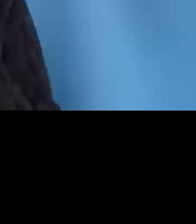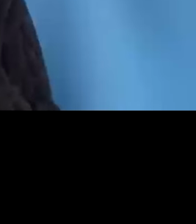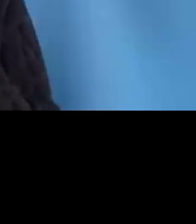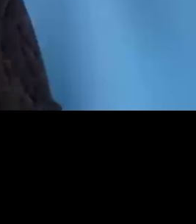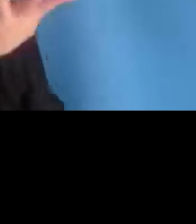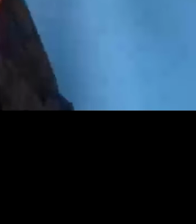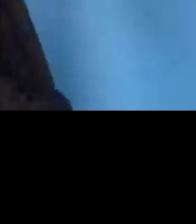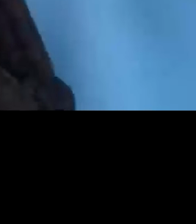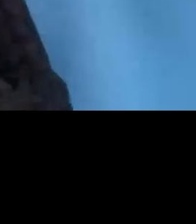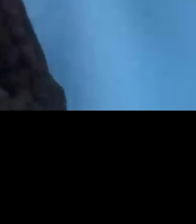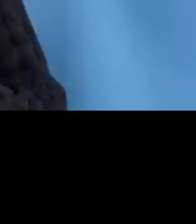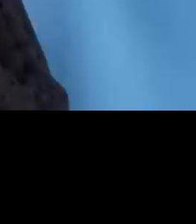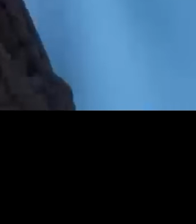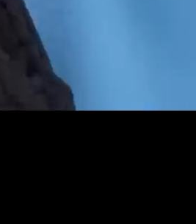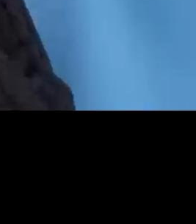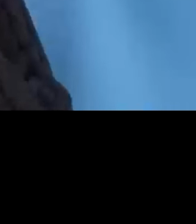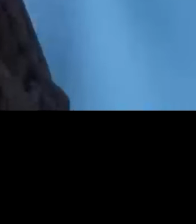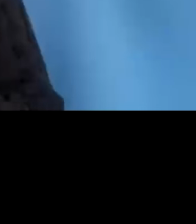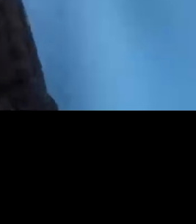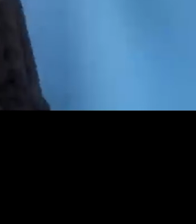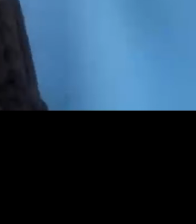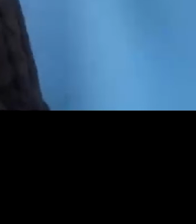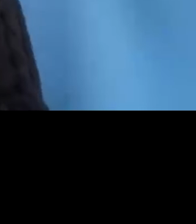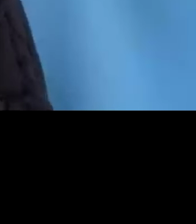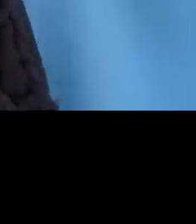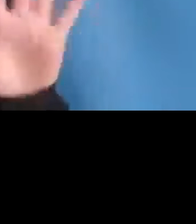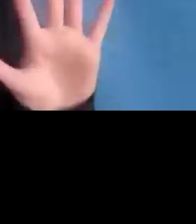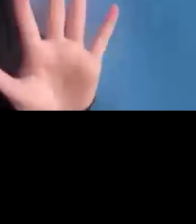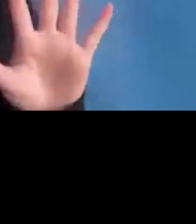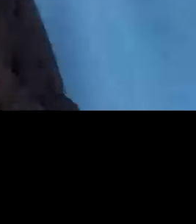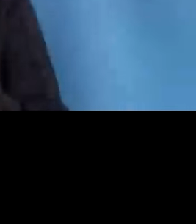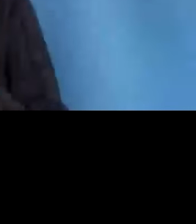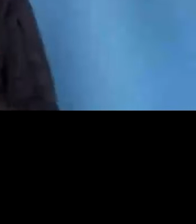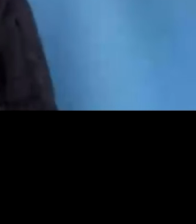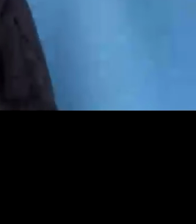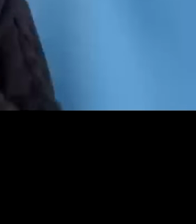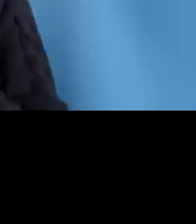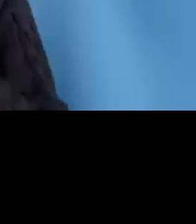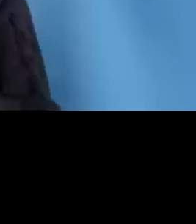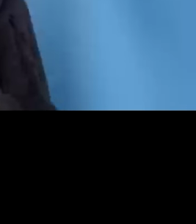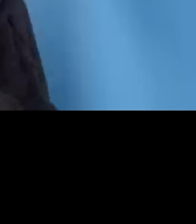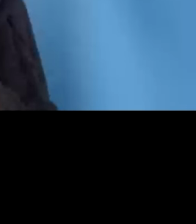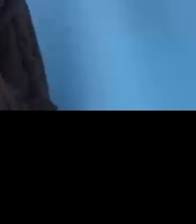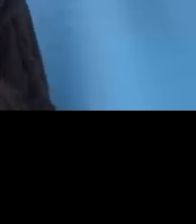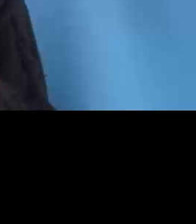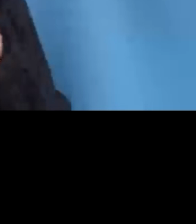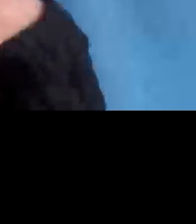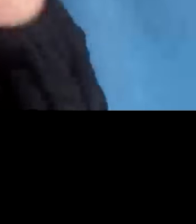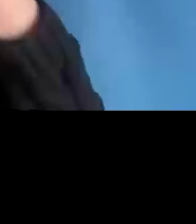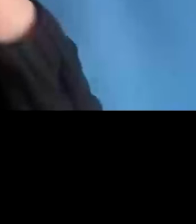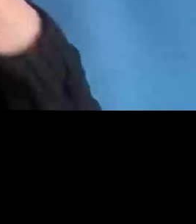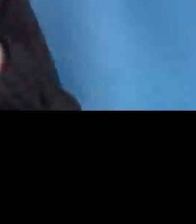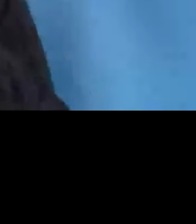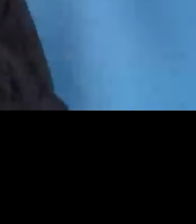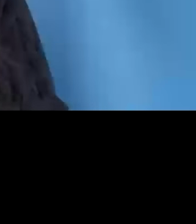Zoom screen. It's usually toward the center of the toolbar. Now, just to note, the chat box is disabled, but this Q&A button